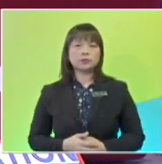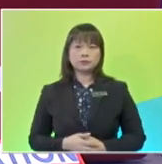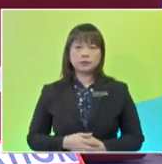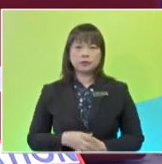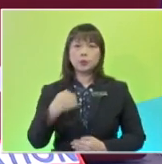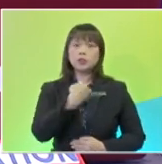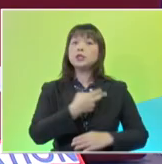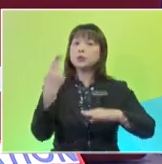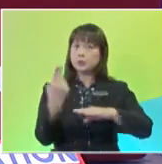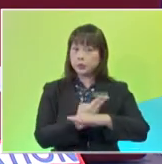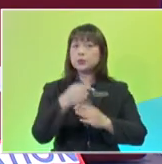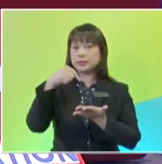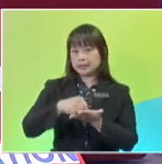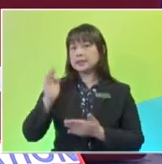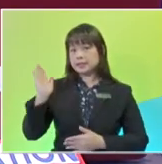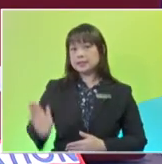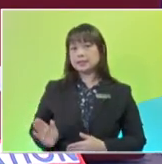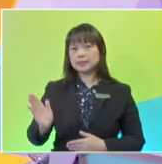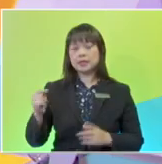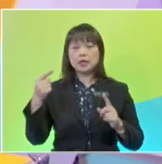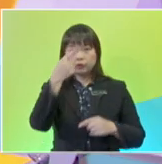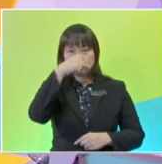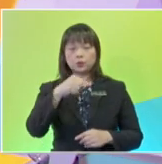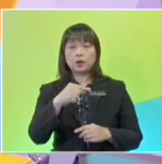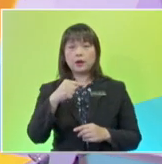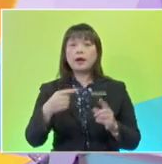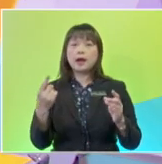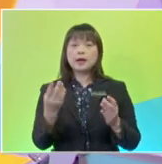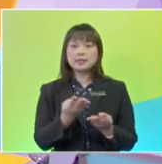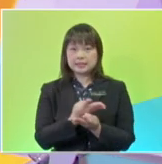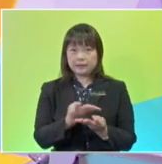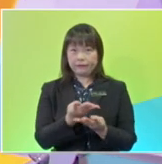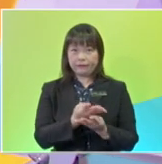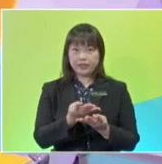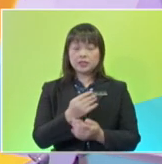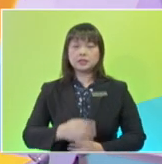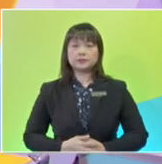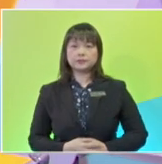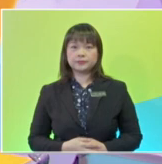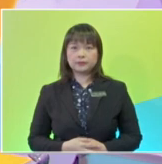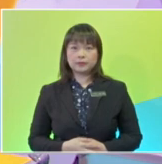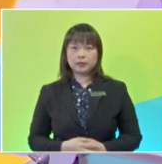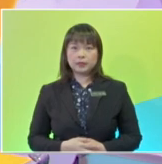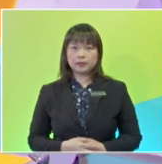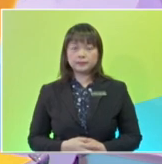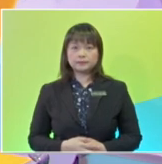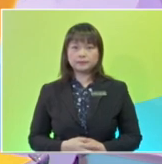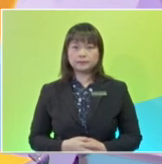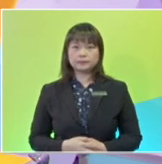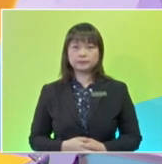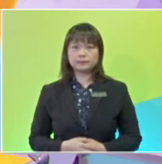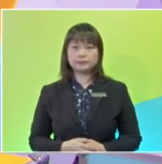this sieving method. Okay. Yes. So I'll have this in front of it. Okay. Mr. Q is going to do the honor. Yes, I'm going to hold